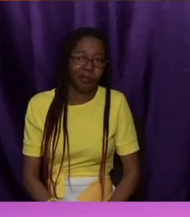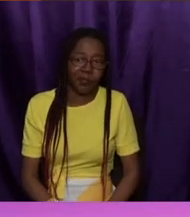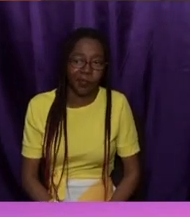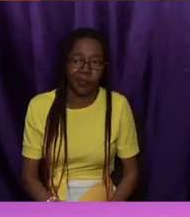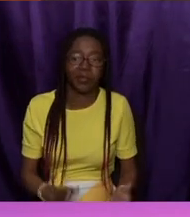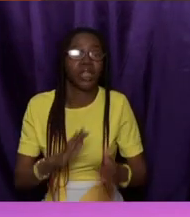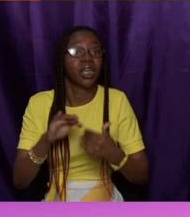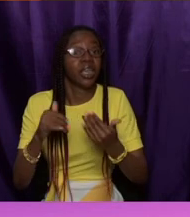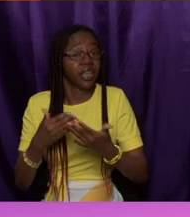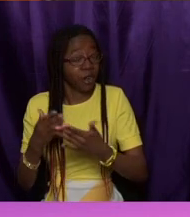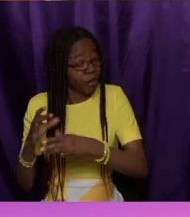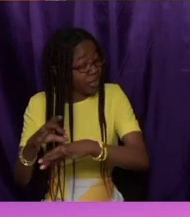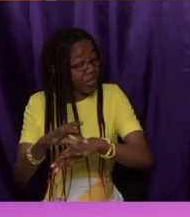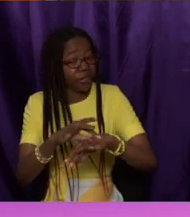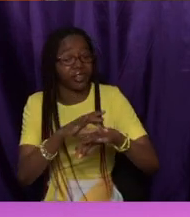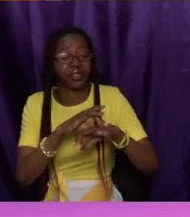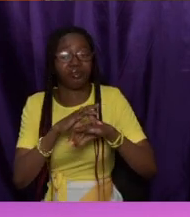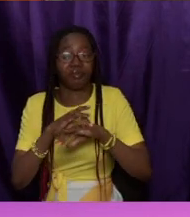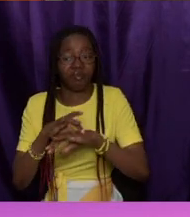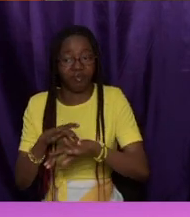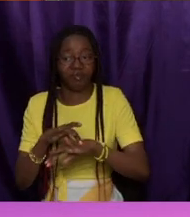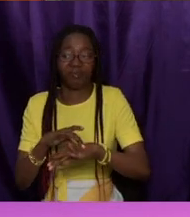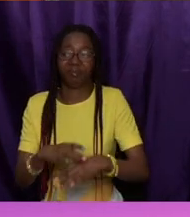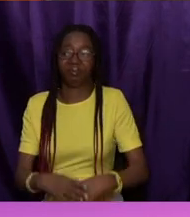in all the earth.